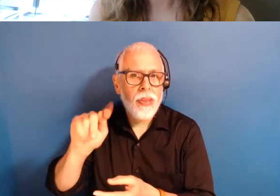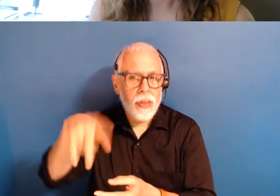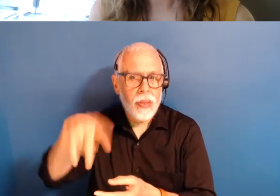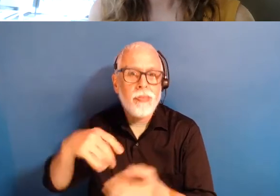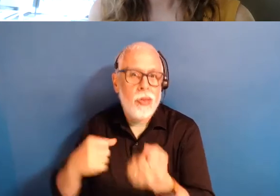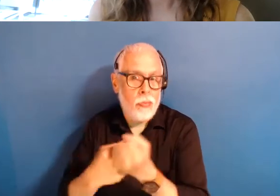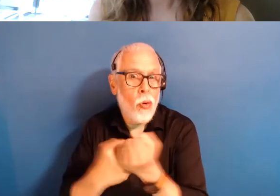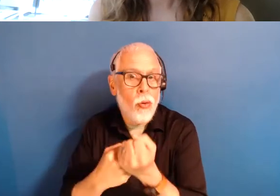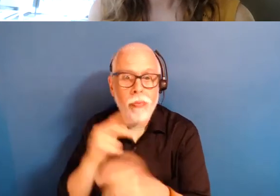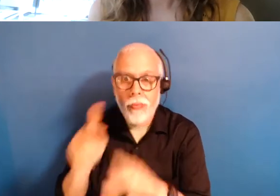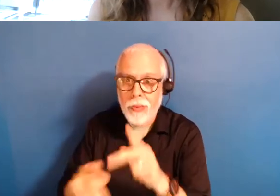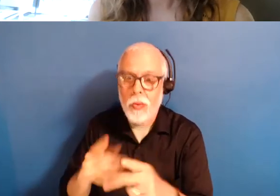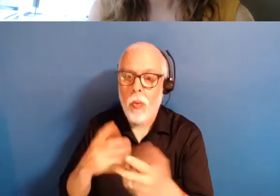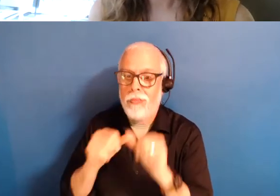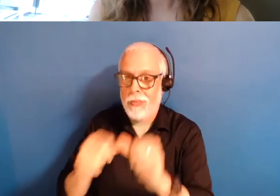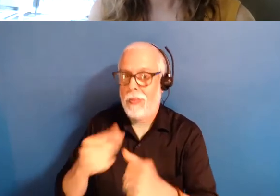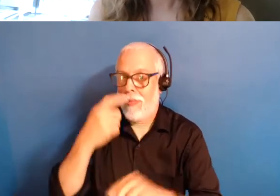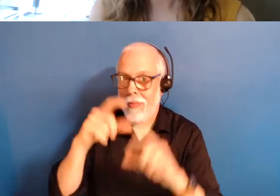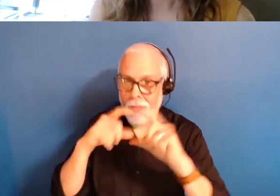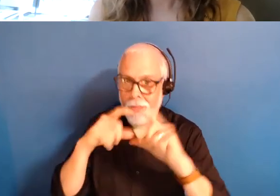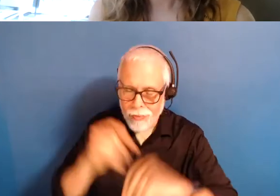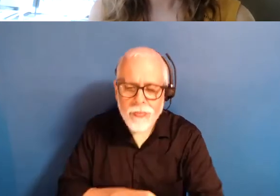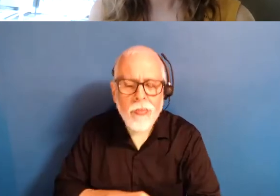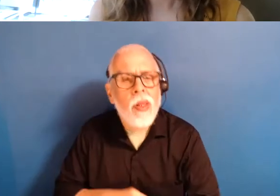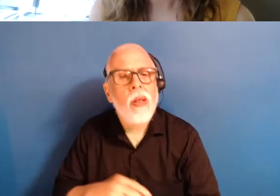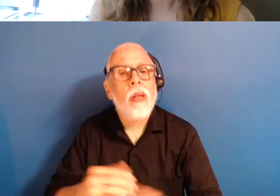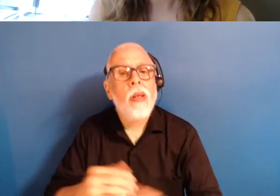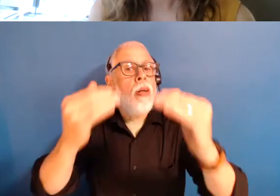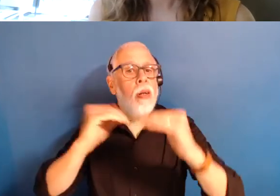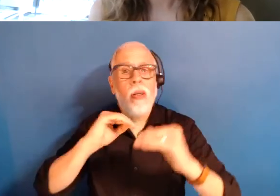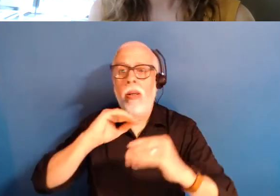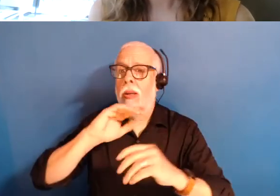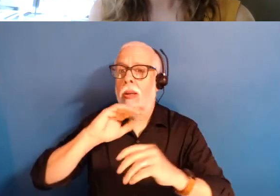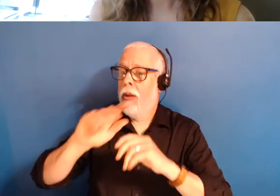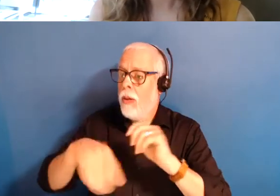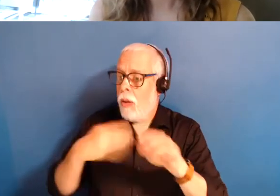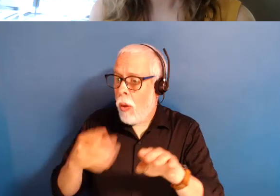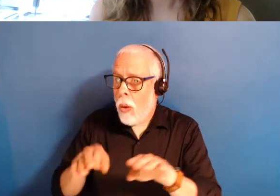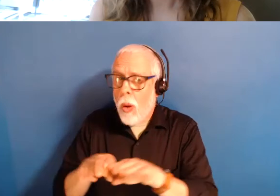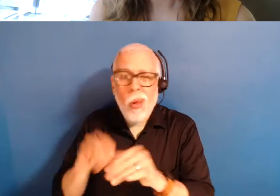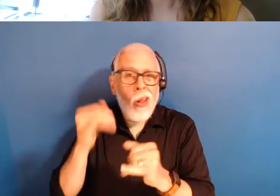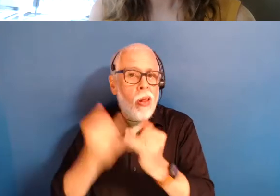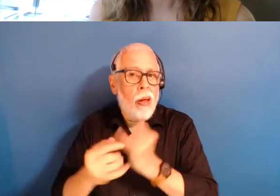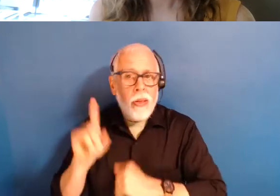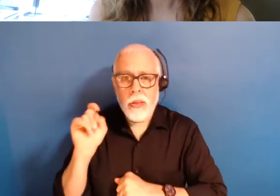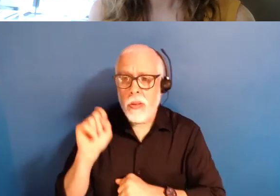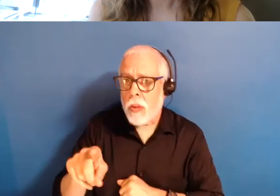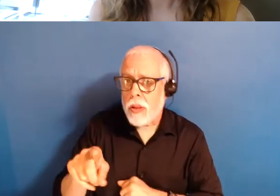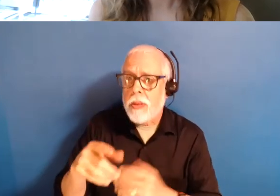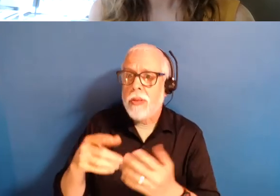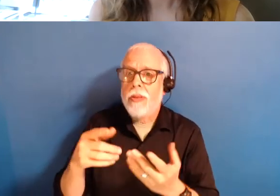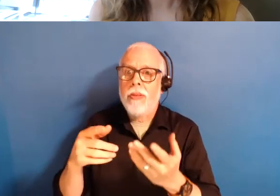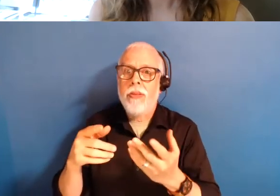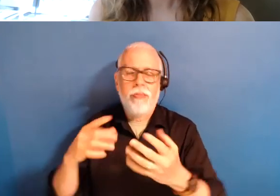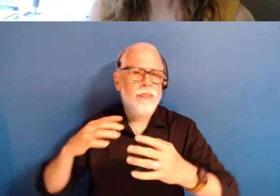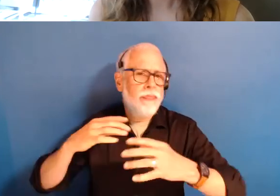support to those who want to keep wearing their masks. So we'll wrap up with this last question, which is basically a